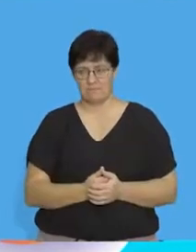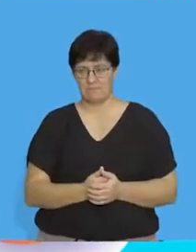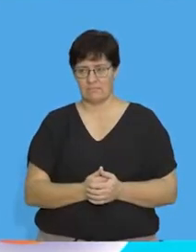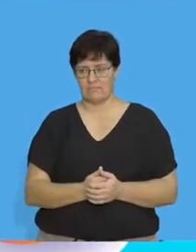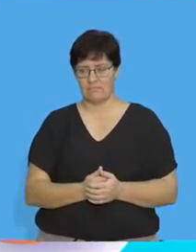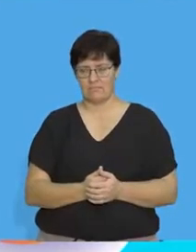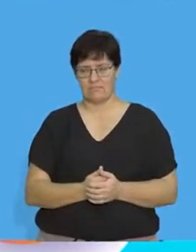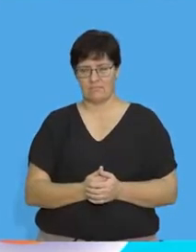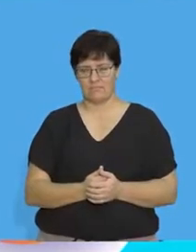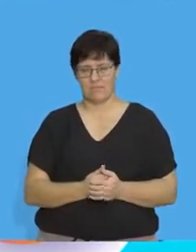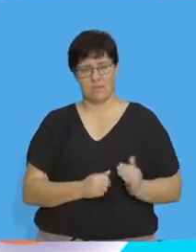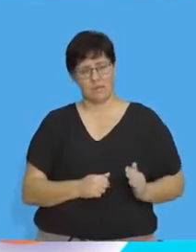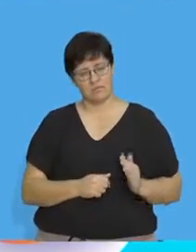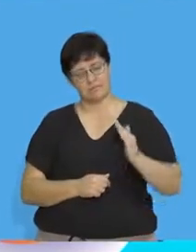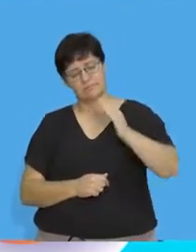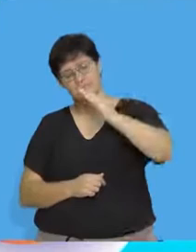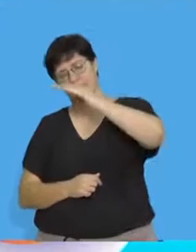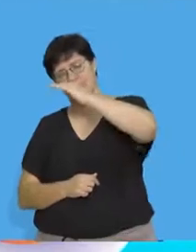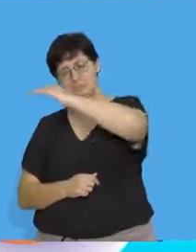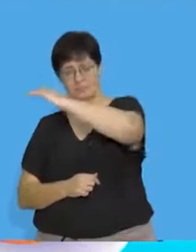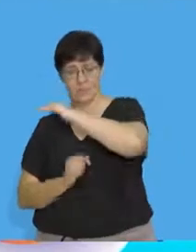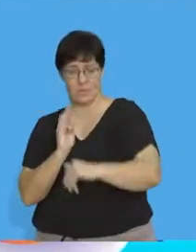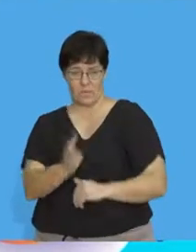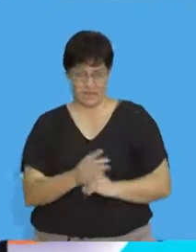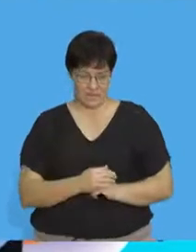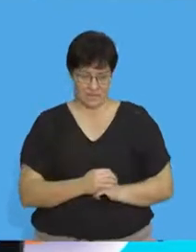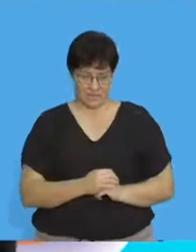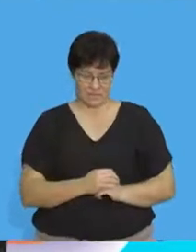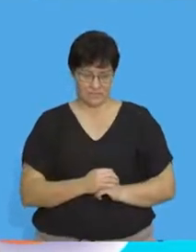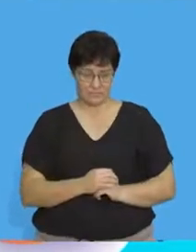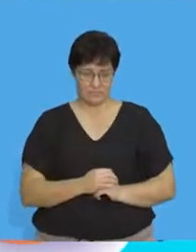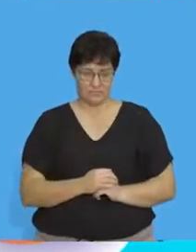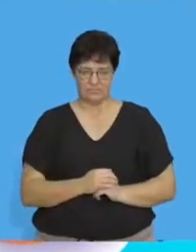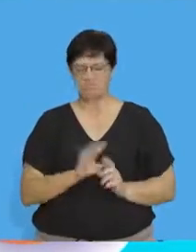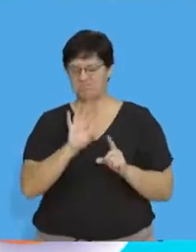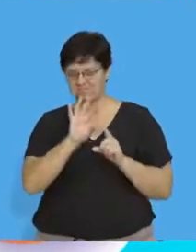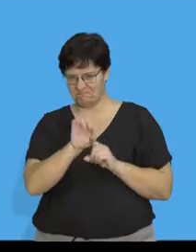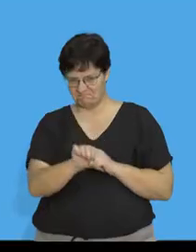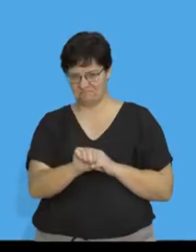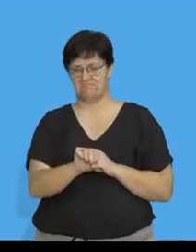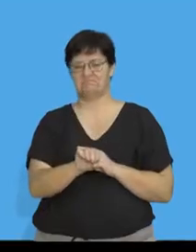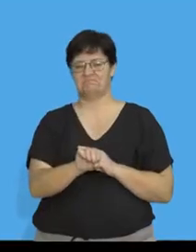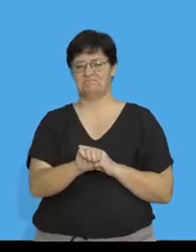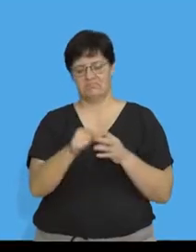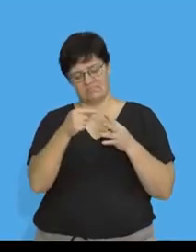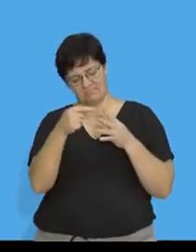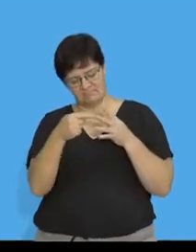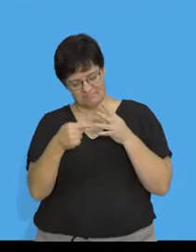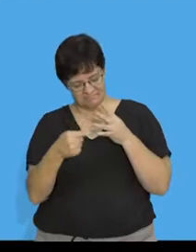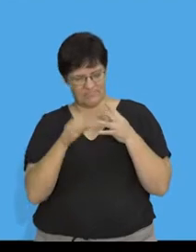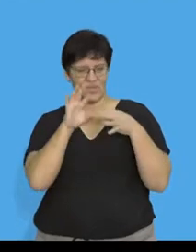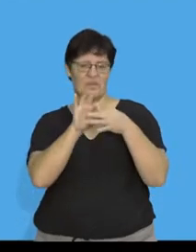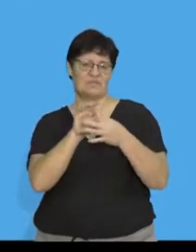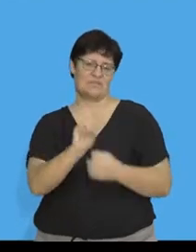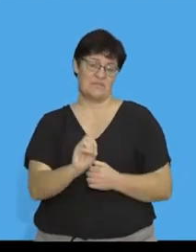when you're looking at data and you're looking at relationships, the first thing to remember is only allow 2 variables to